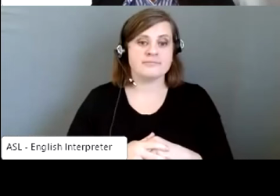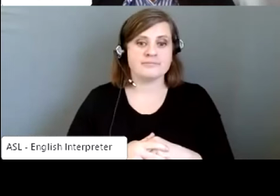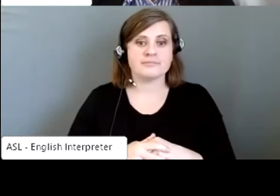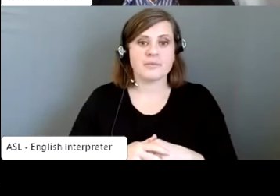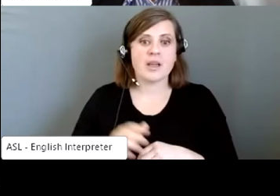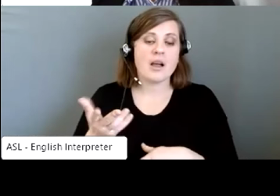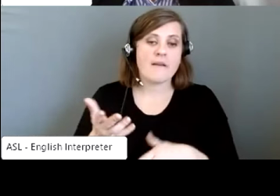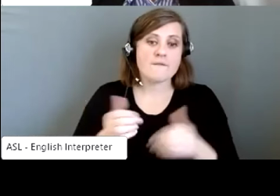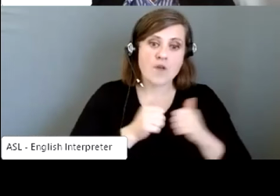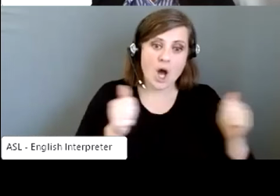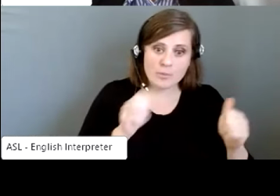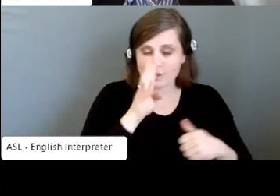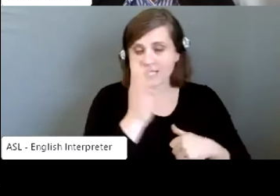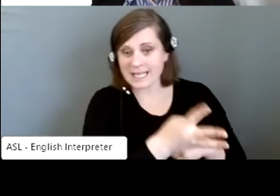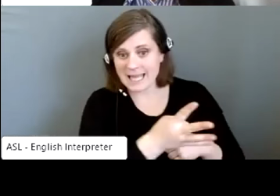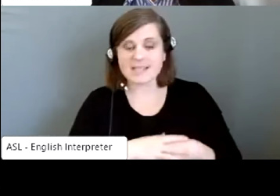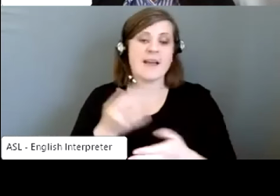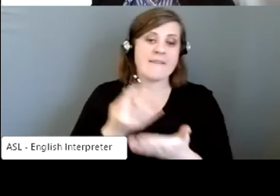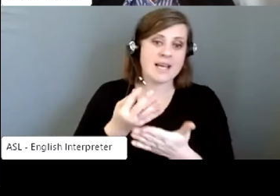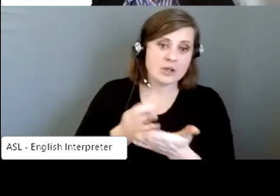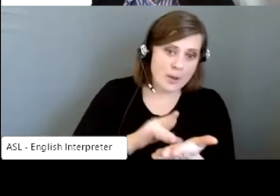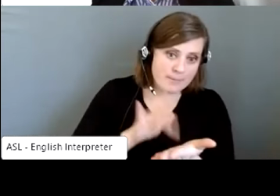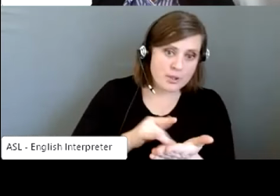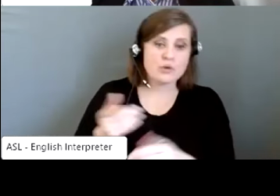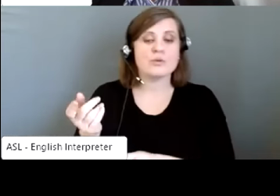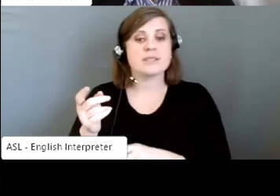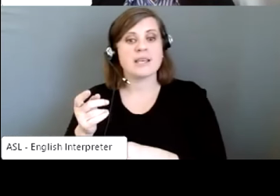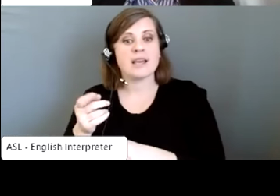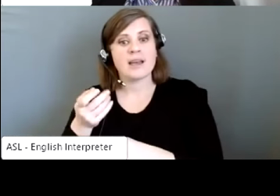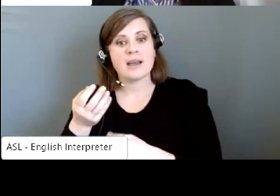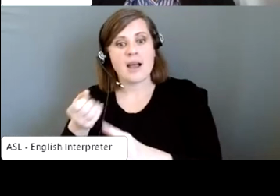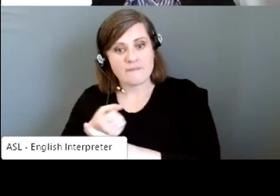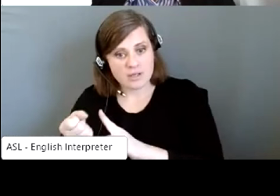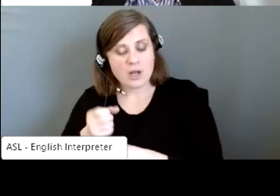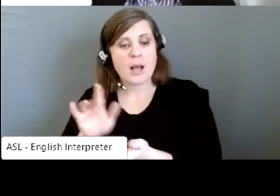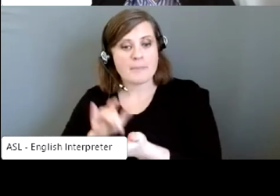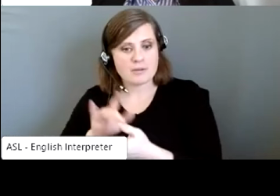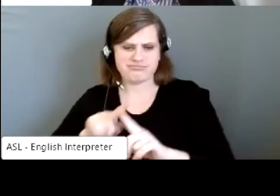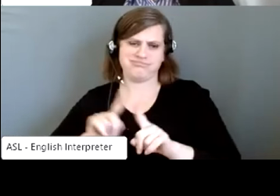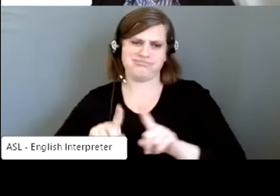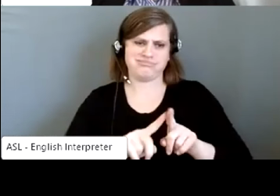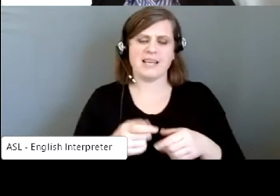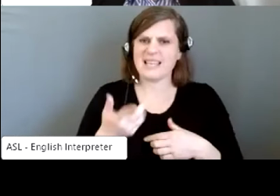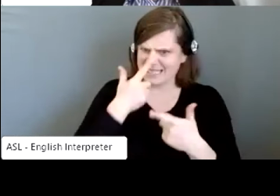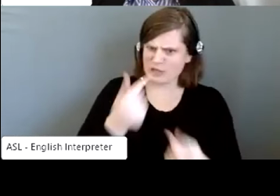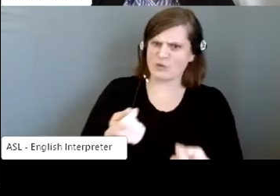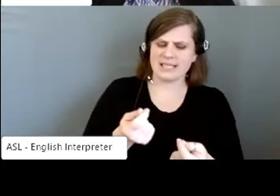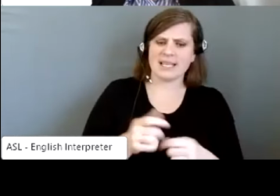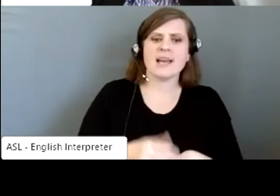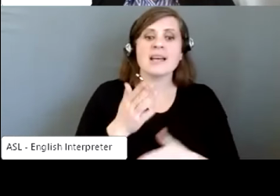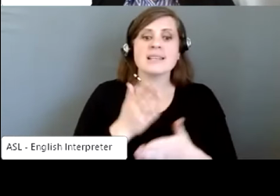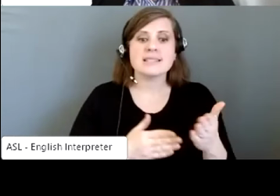vulnerable to neglect, financial abuse, emotional abuse, and again, trusted others. That is actually very fascinating. And again, somebody